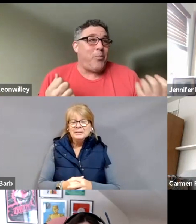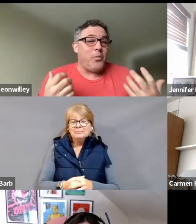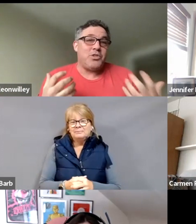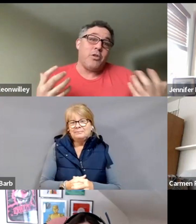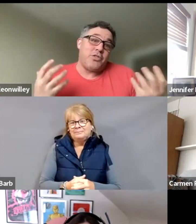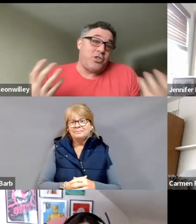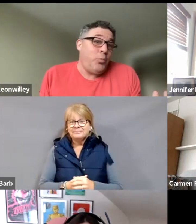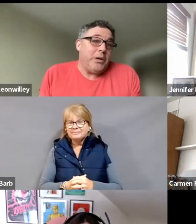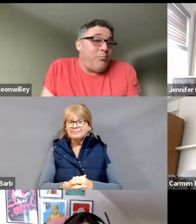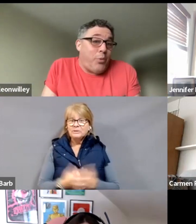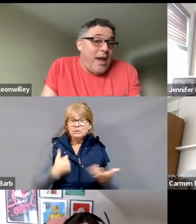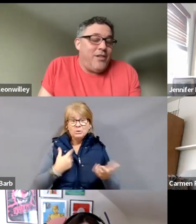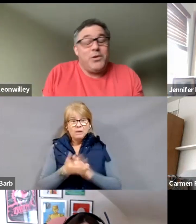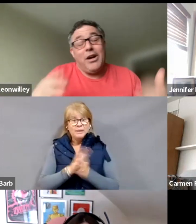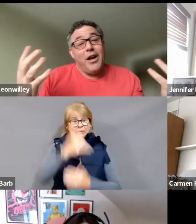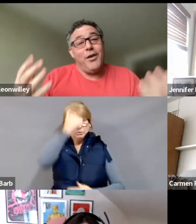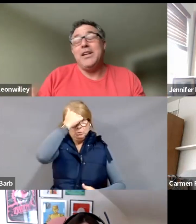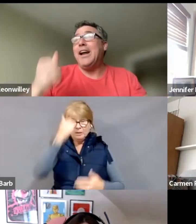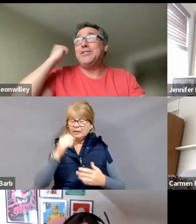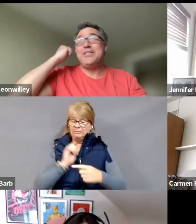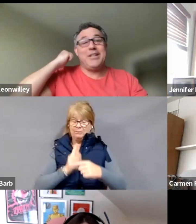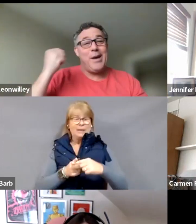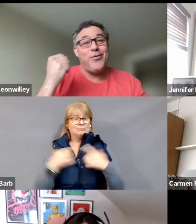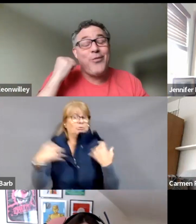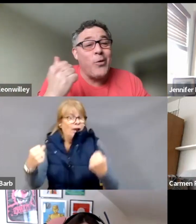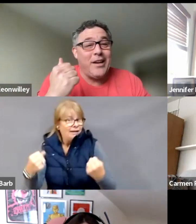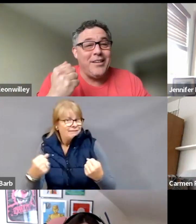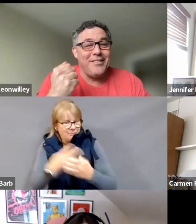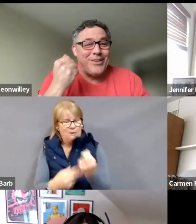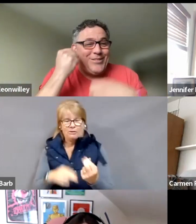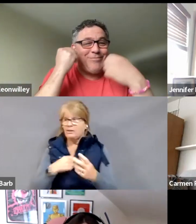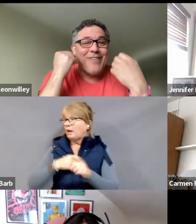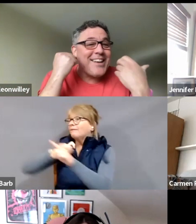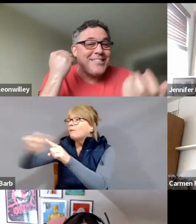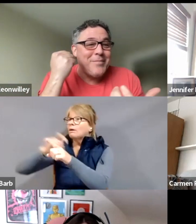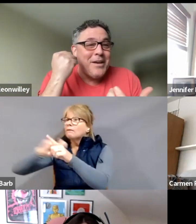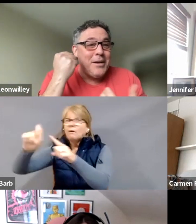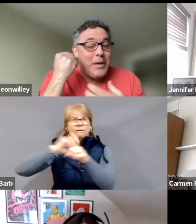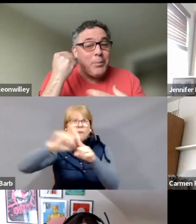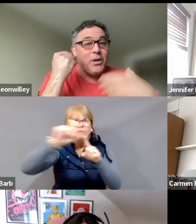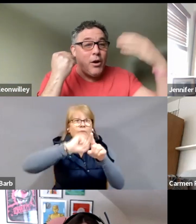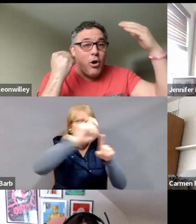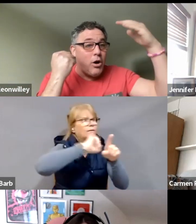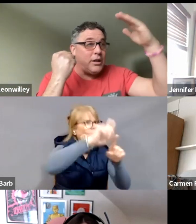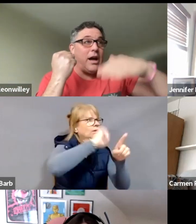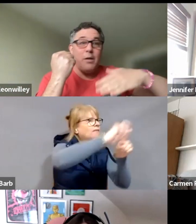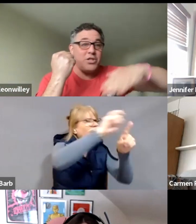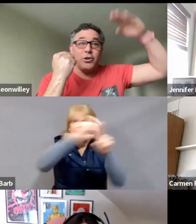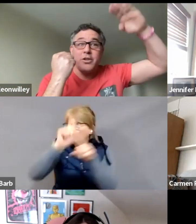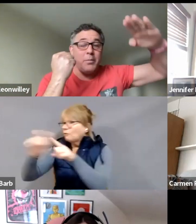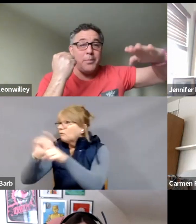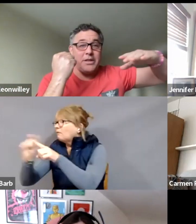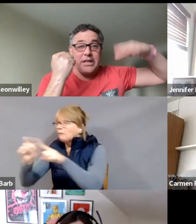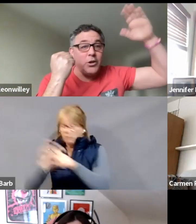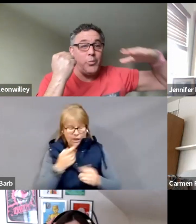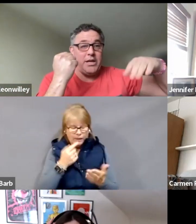got sort of stupid and brave, which I loved, and I just kept phoning the random people. I would just